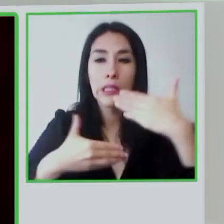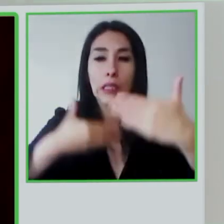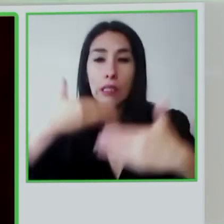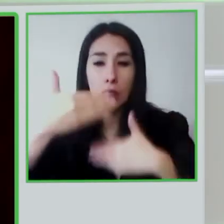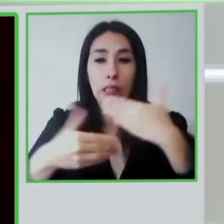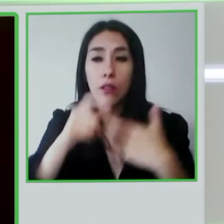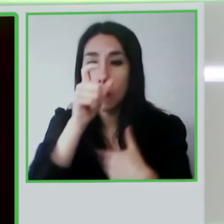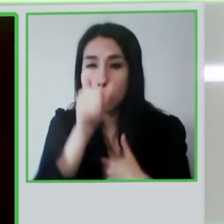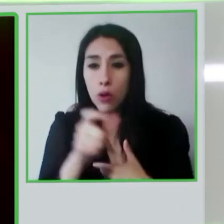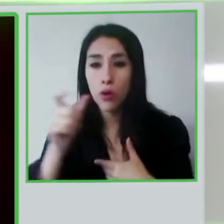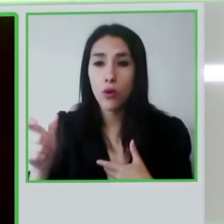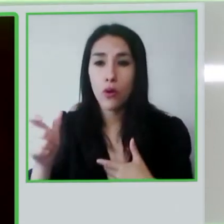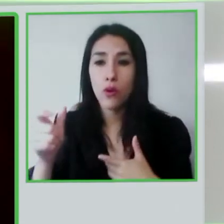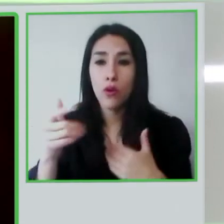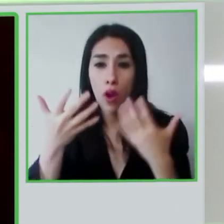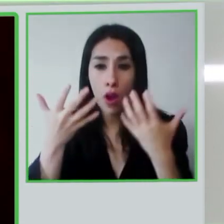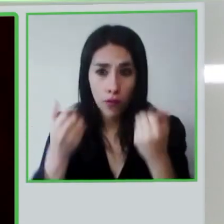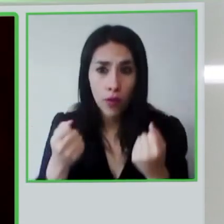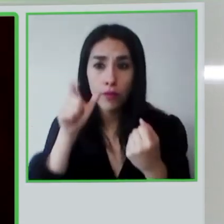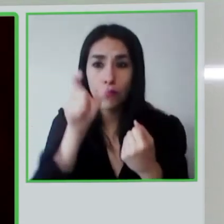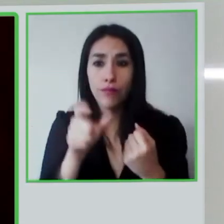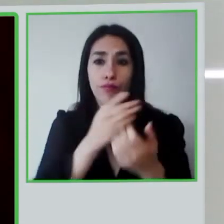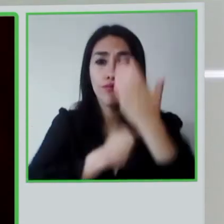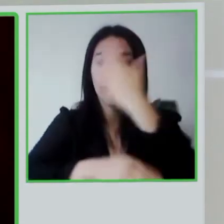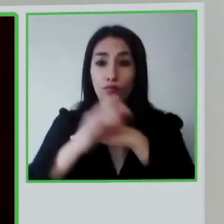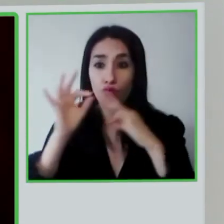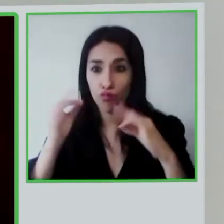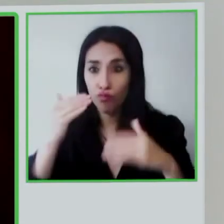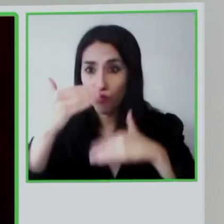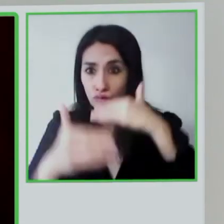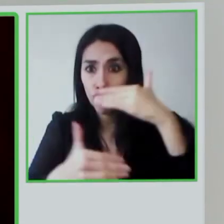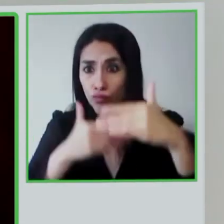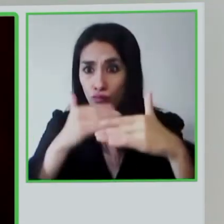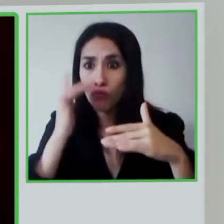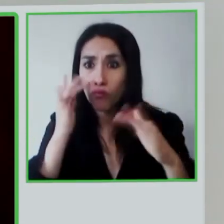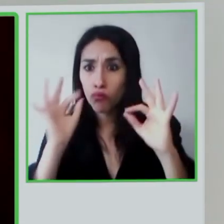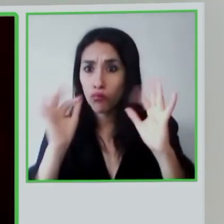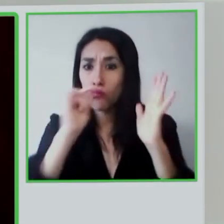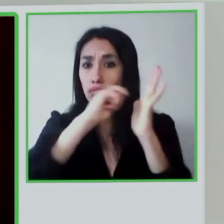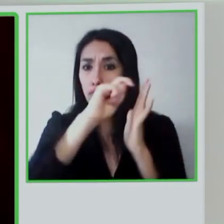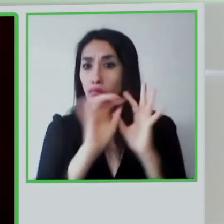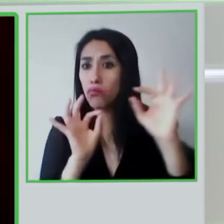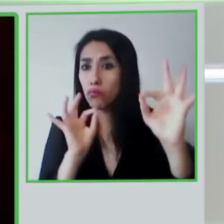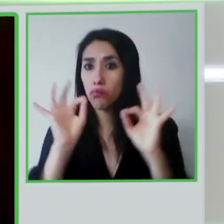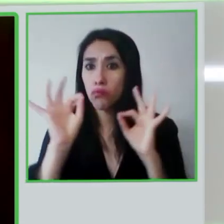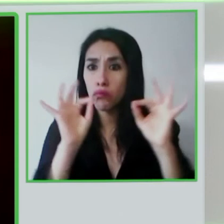impulsated for improving everything with including the disability.